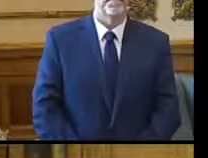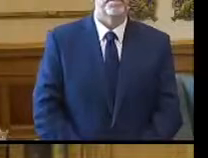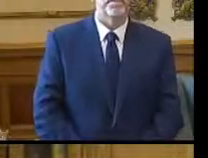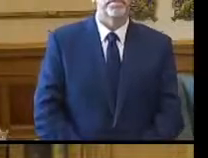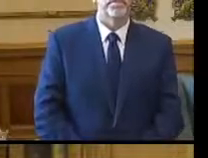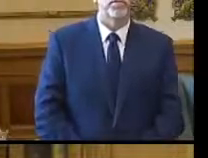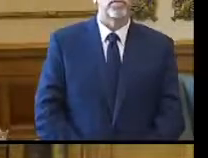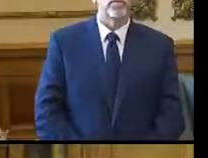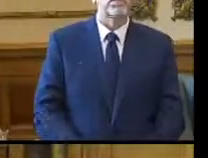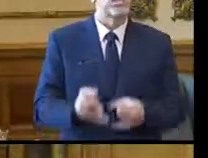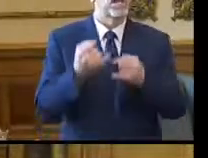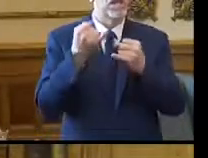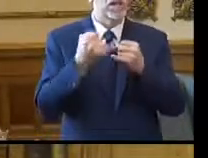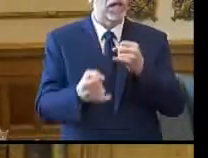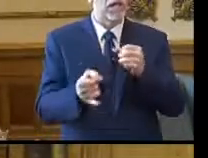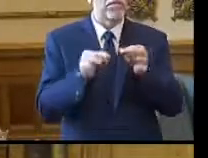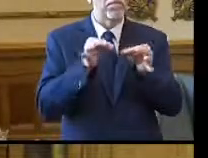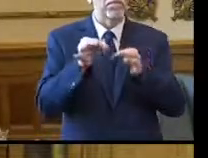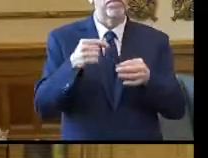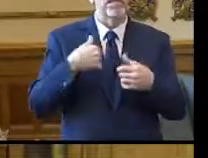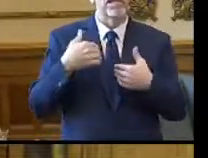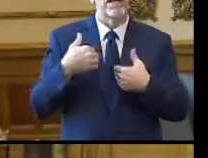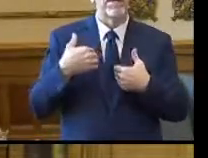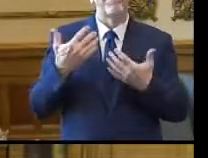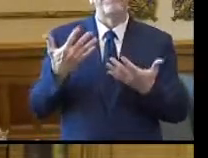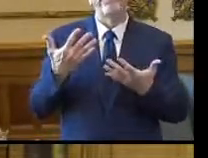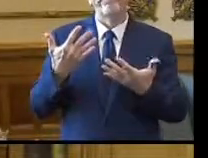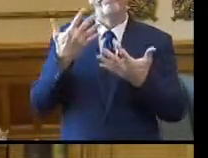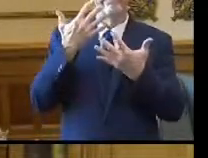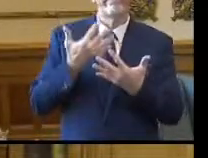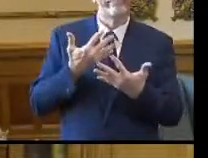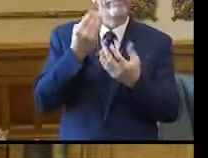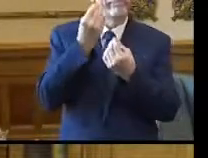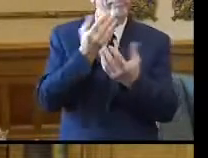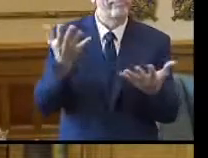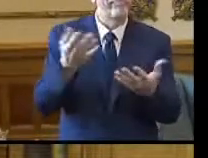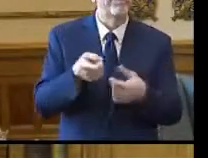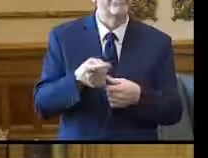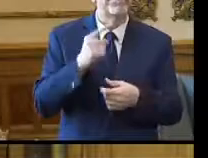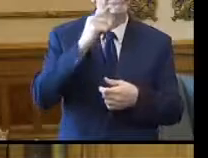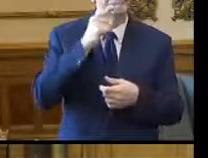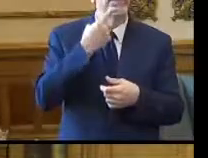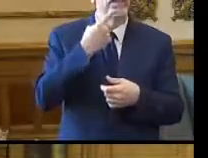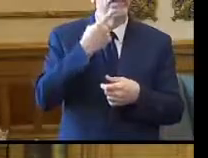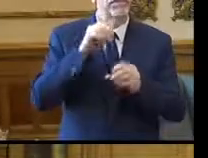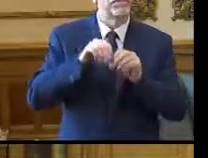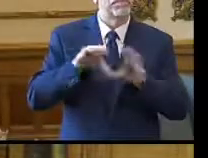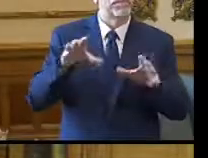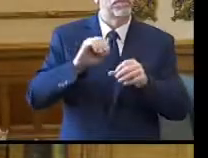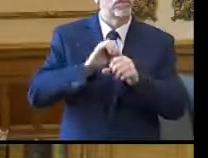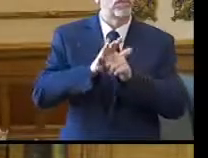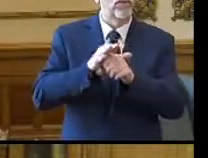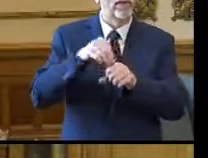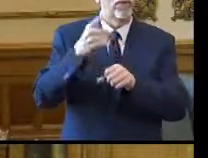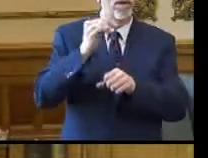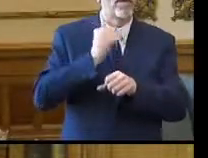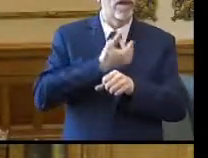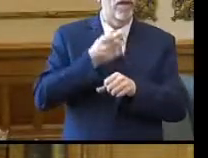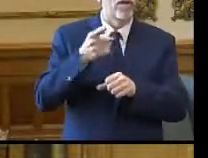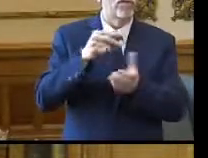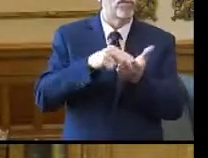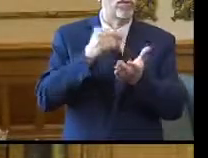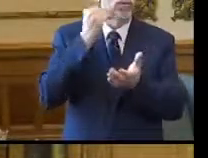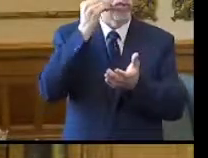And lastly, today I have the unenviable task of informing you of a very serious outbreak of COVID-19 at one of our long-term